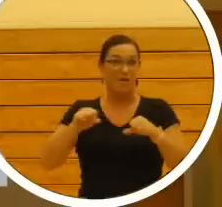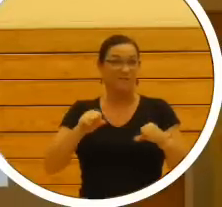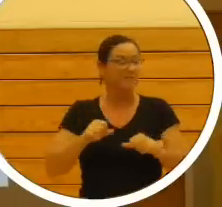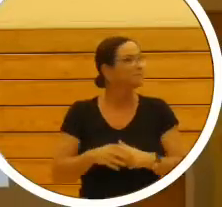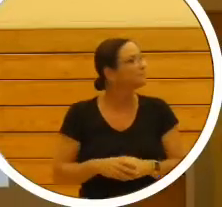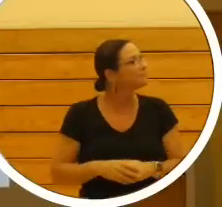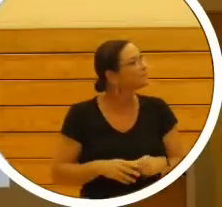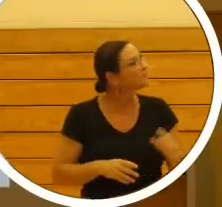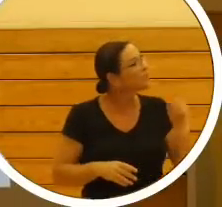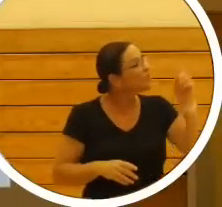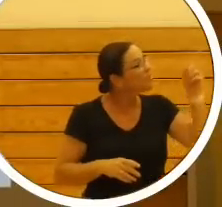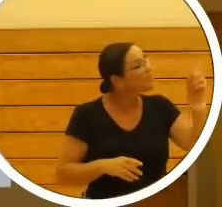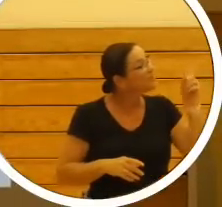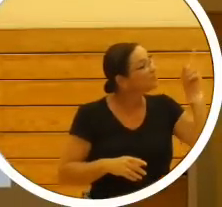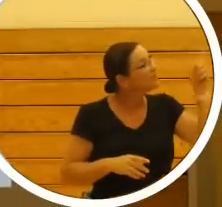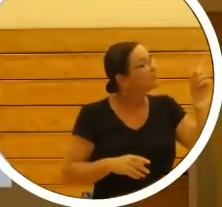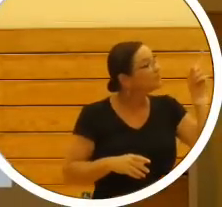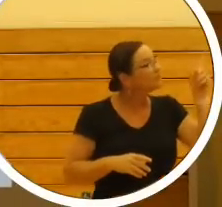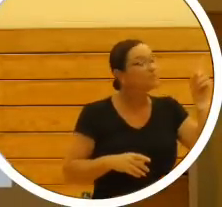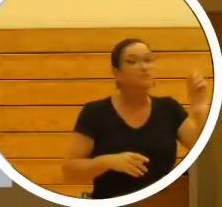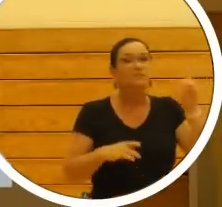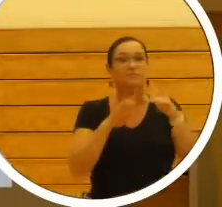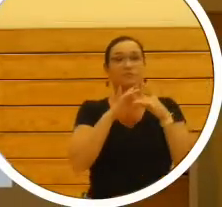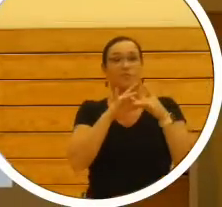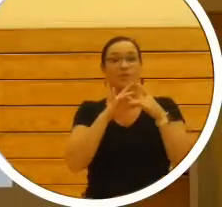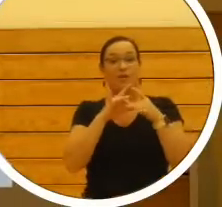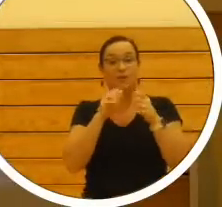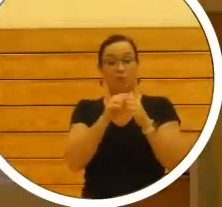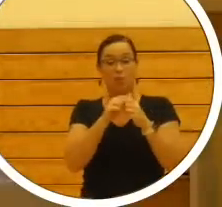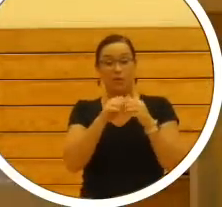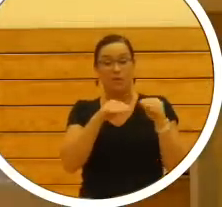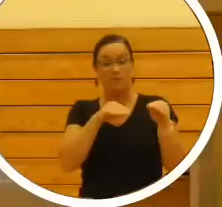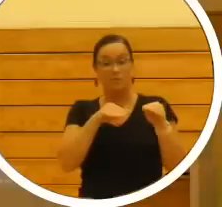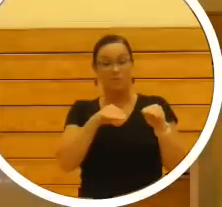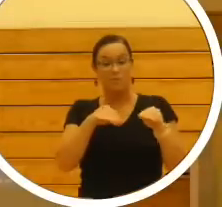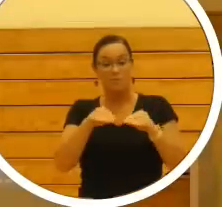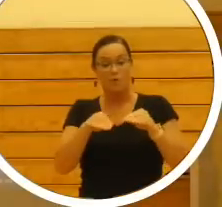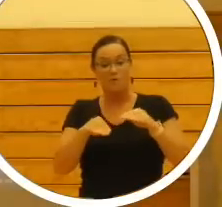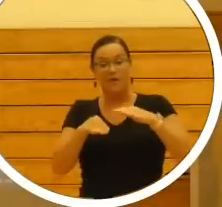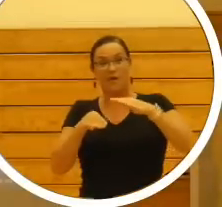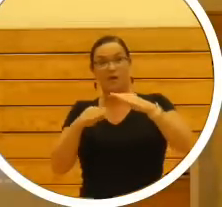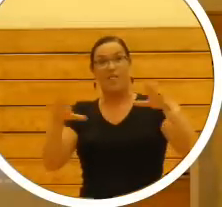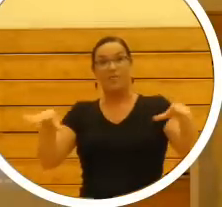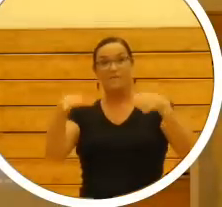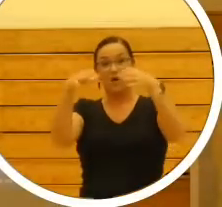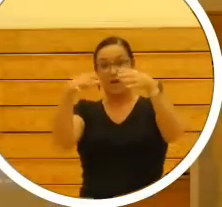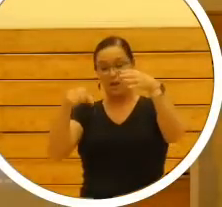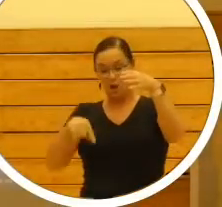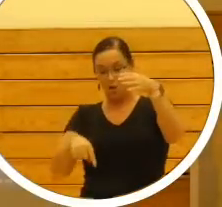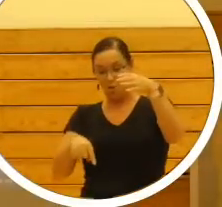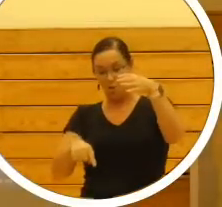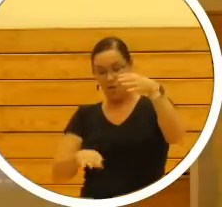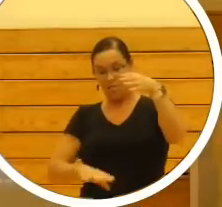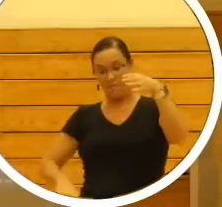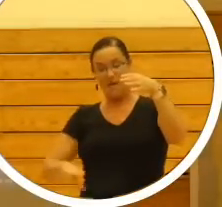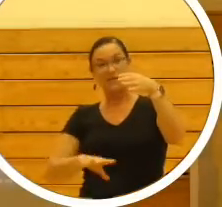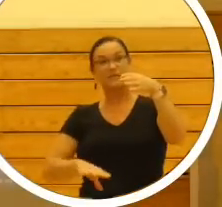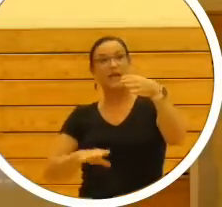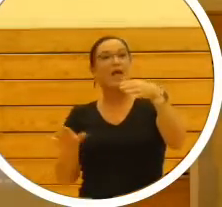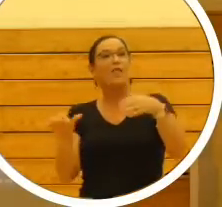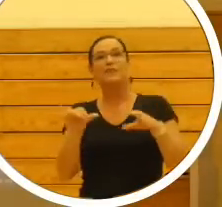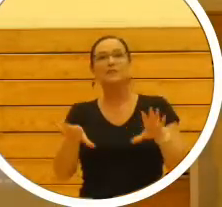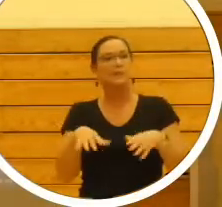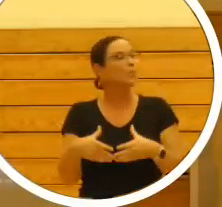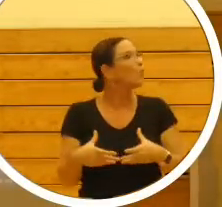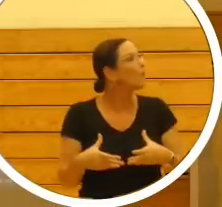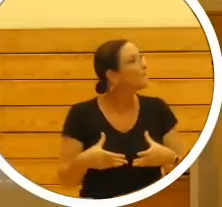These guys right in here are related to movement at the base of the volcano. That's the same group of earthquakes